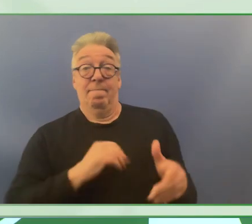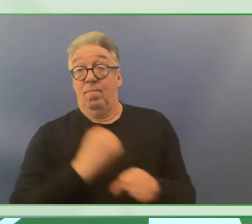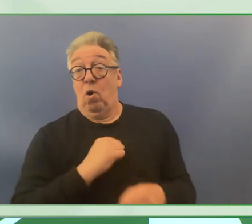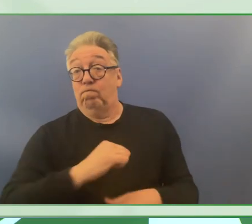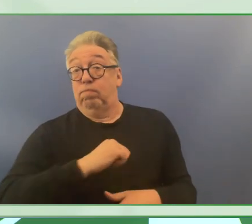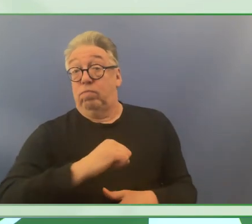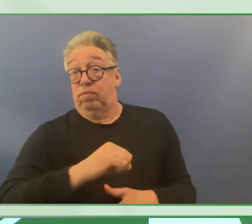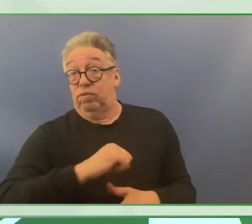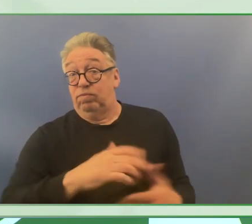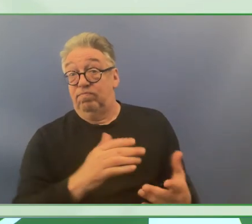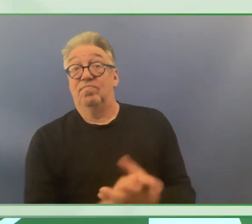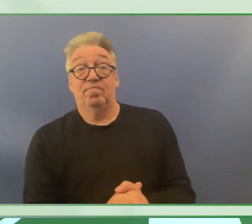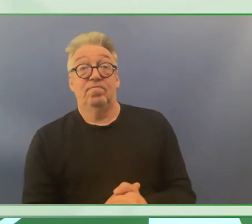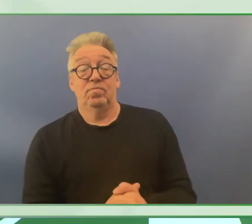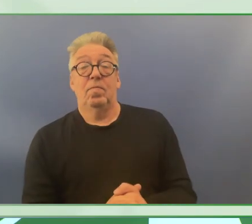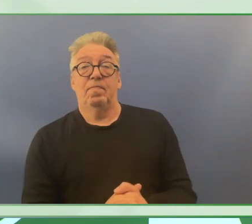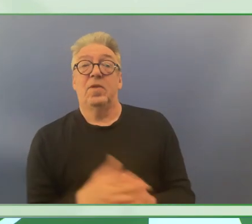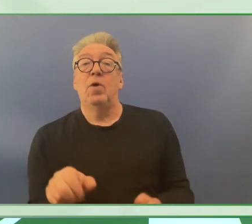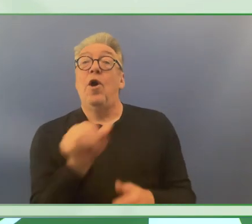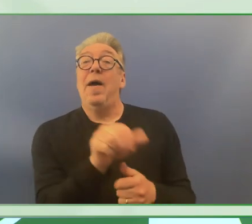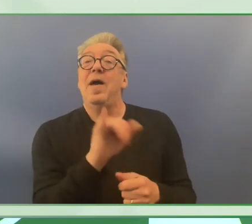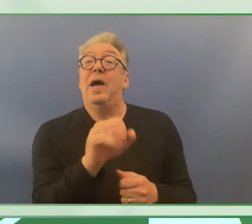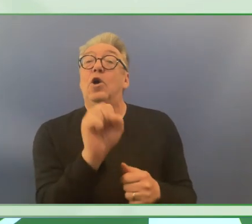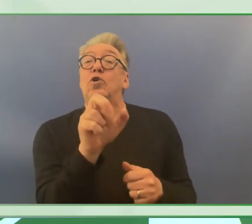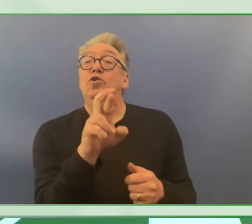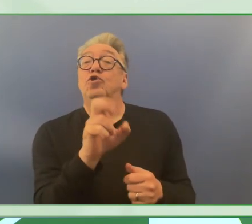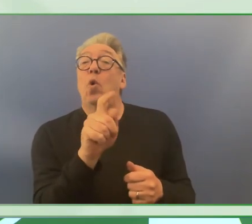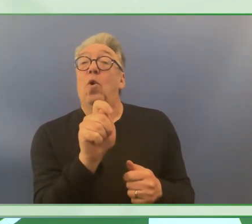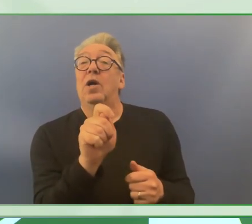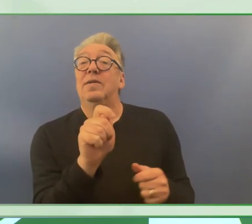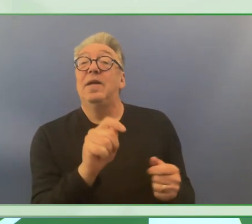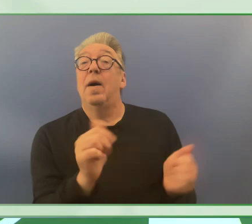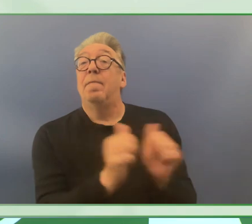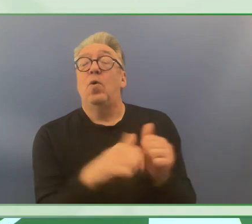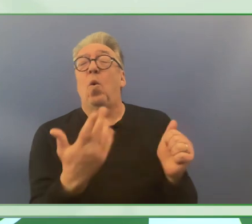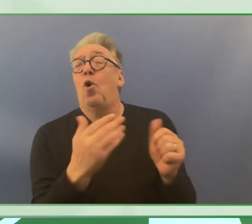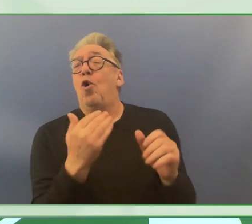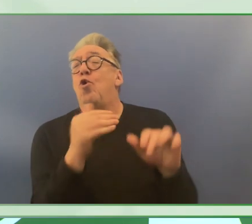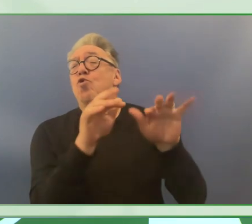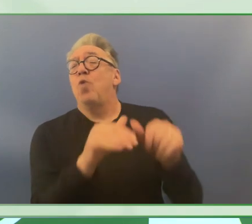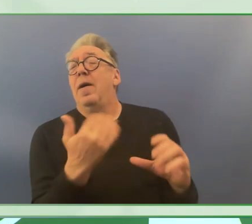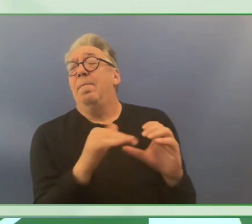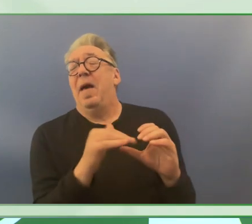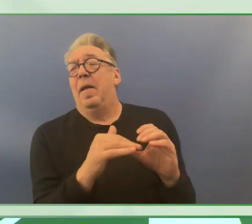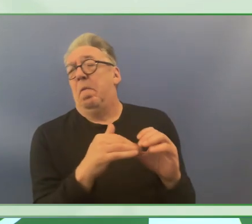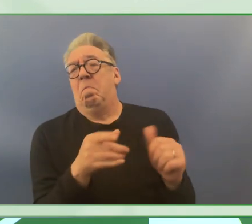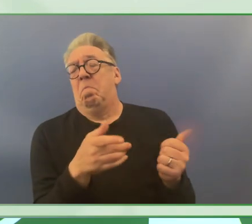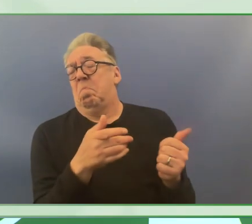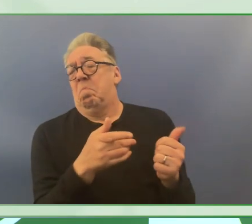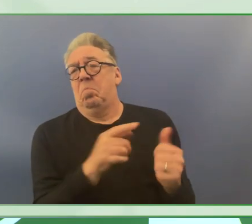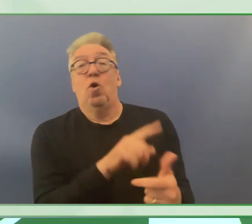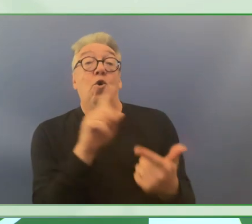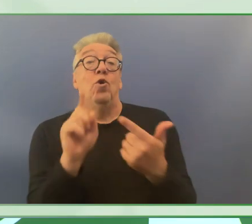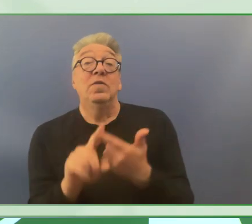mentioned AI thought partner, or also writing an email or whatever. Yeah, this is something you can do there. Number 2 is